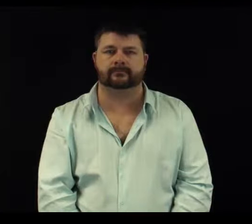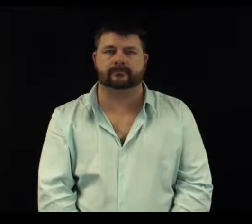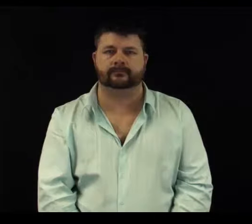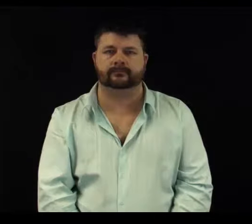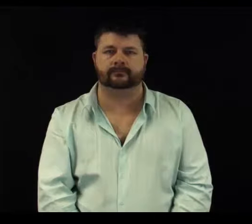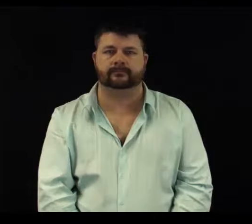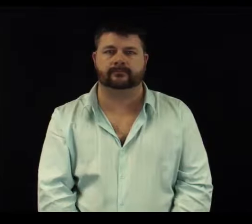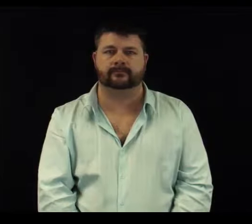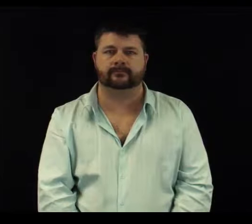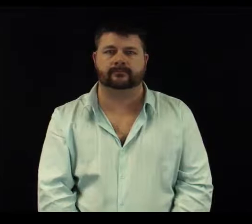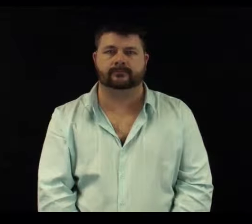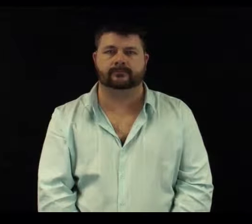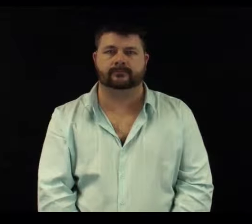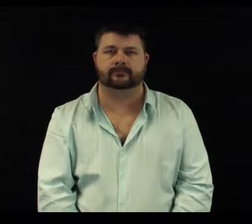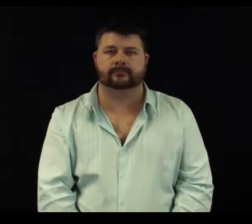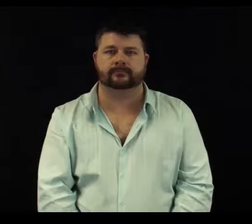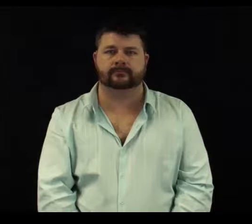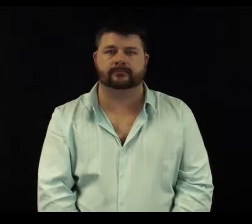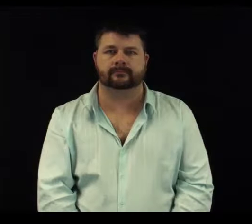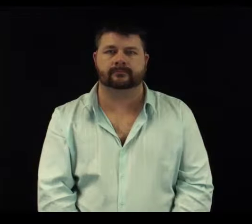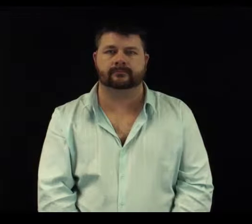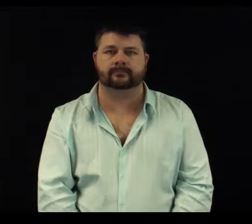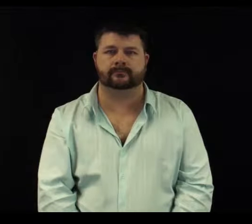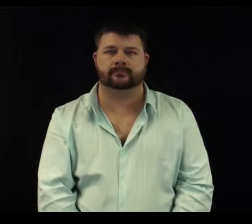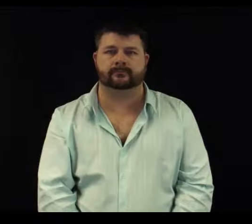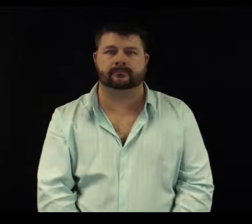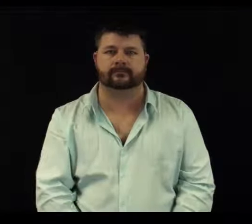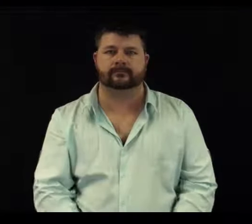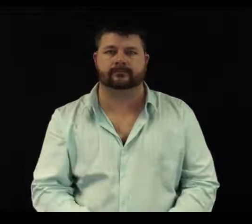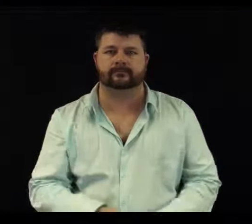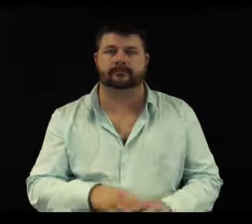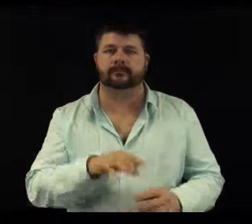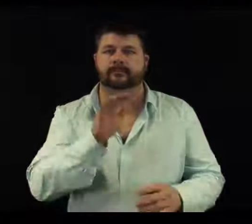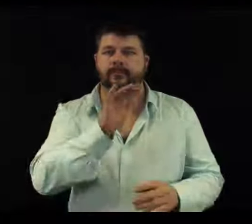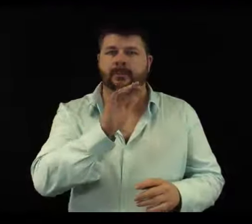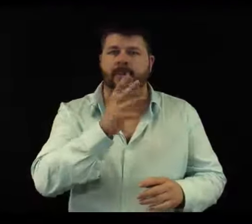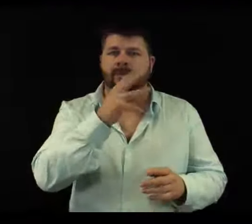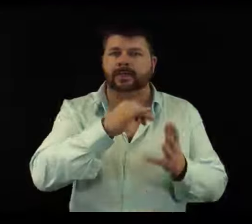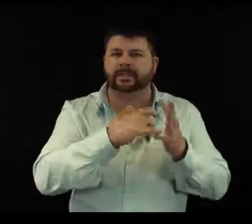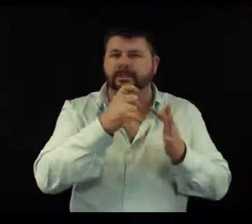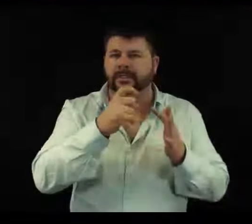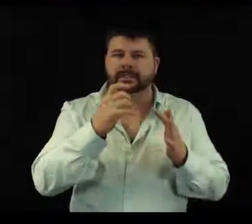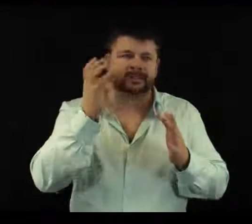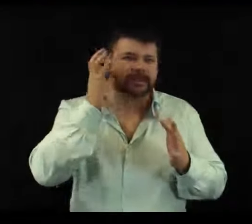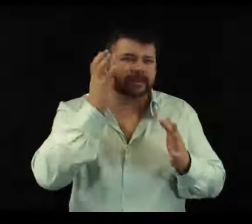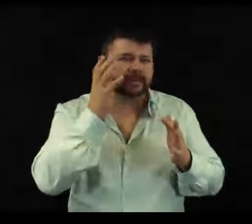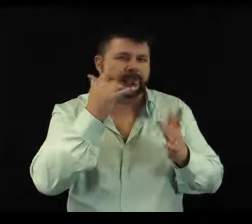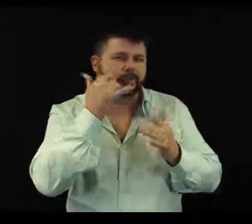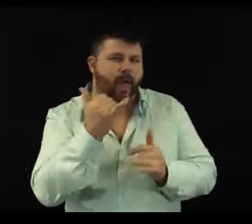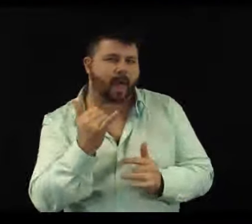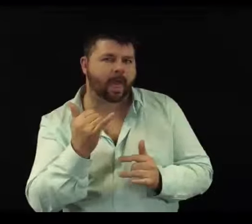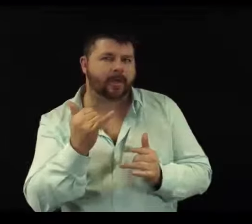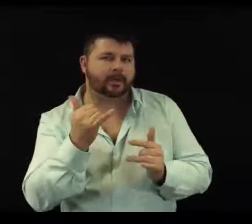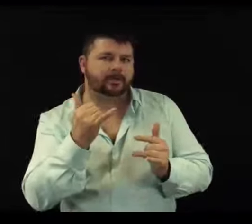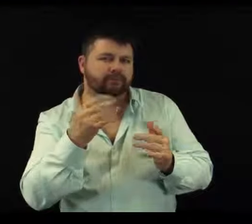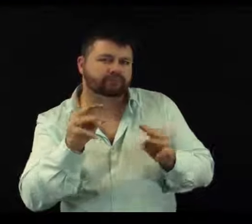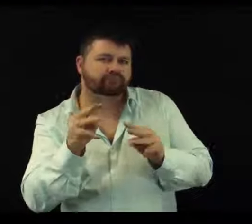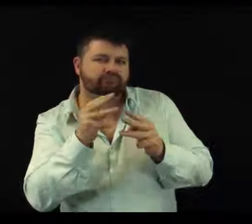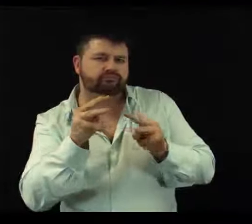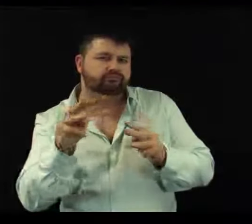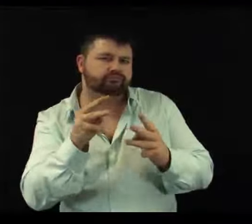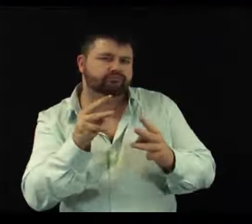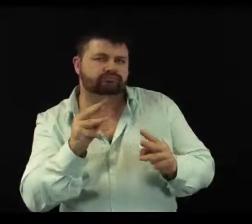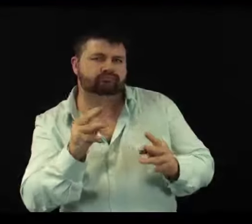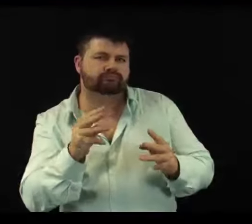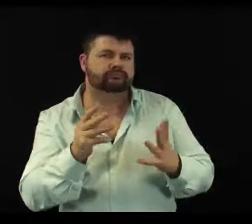entire album over buying the songs individually. Tap on the name of a song to hear a 30-second preview to help you decide if you'd